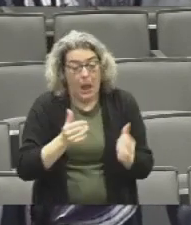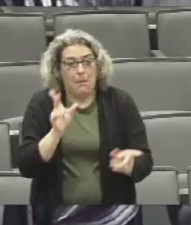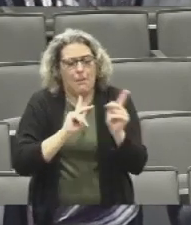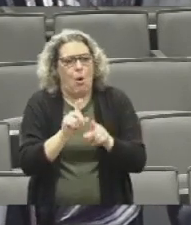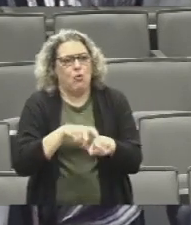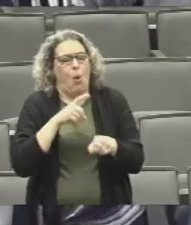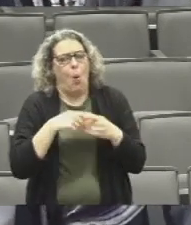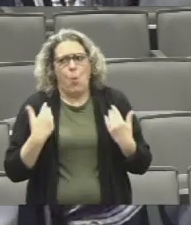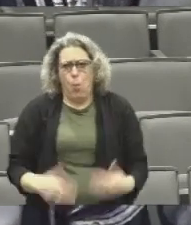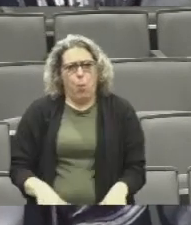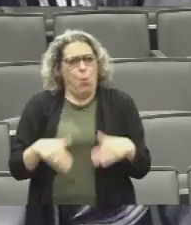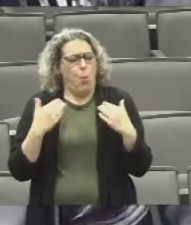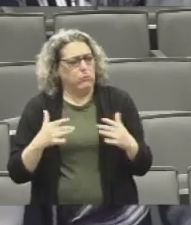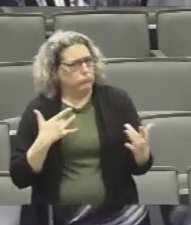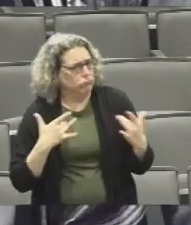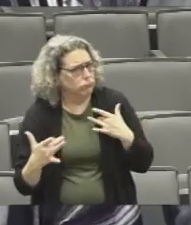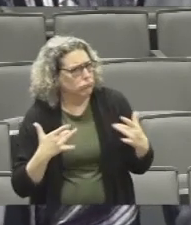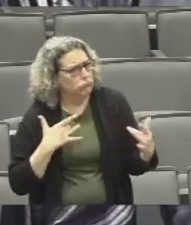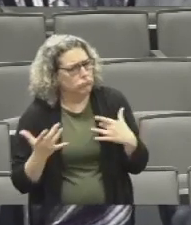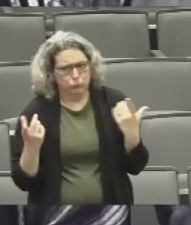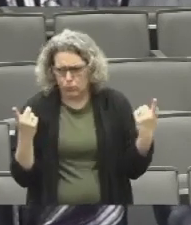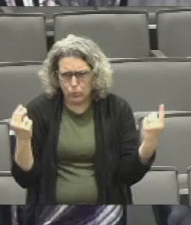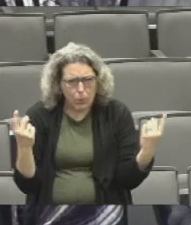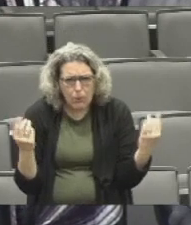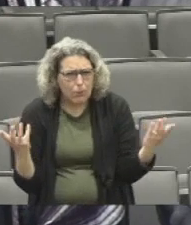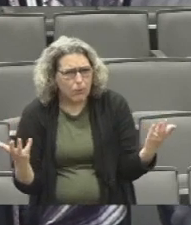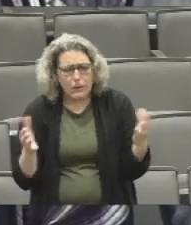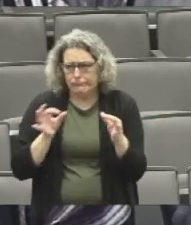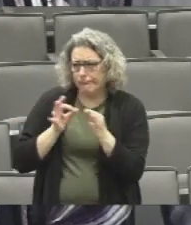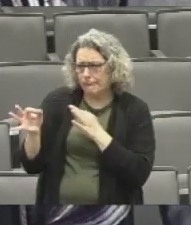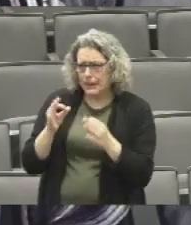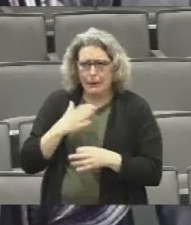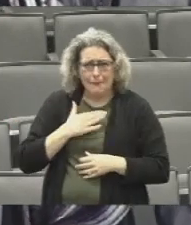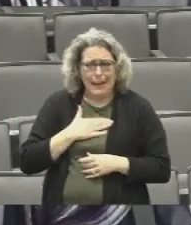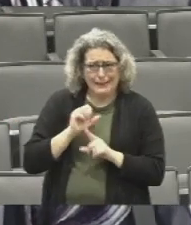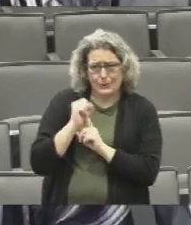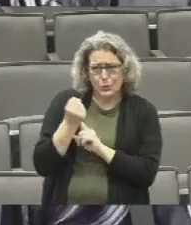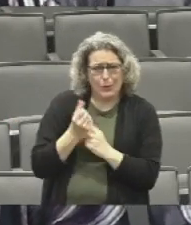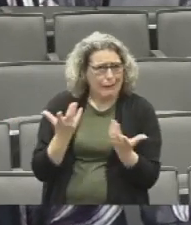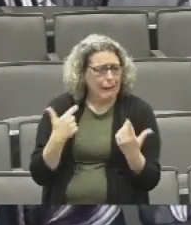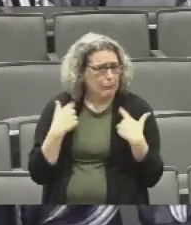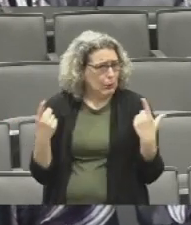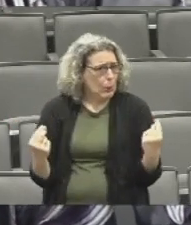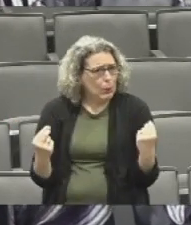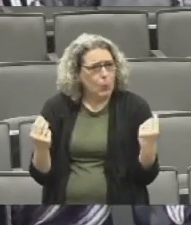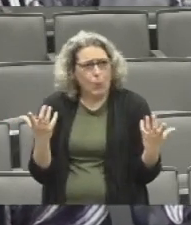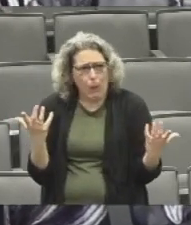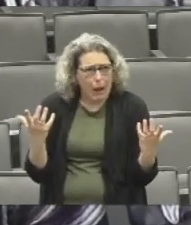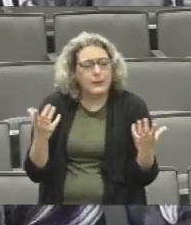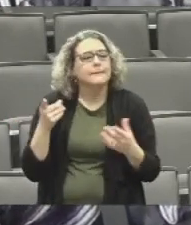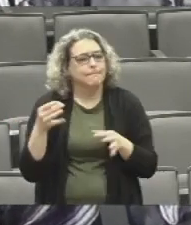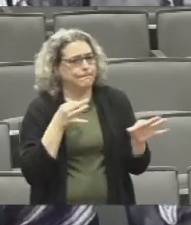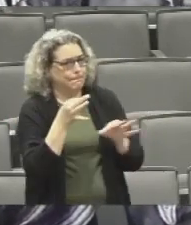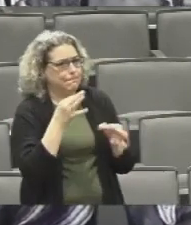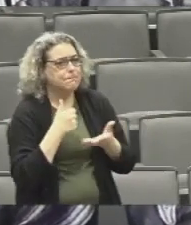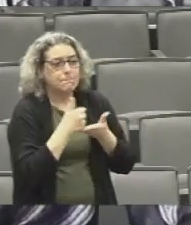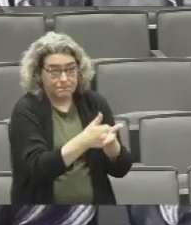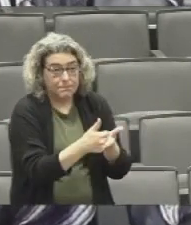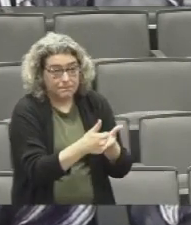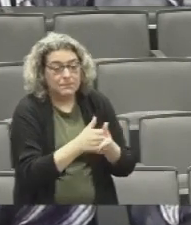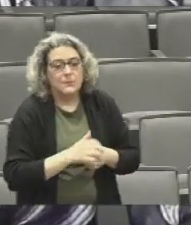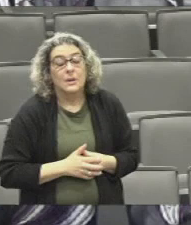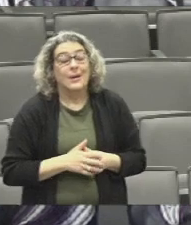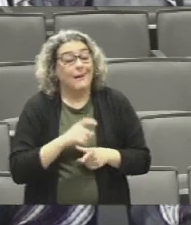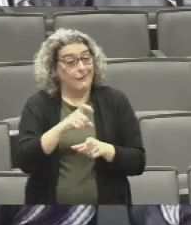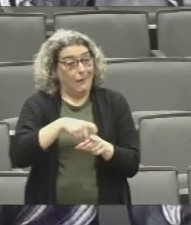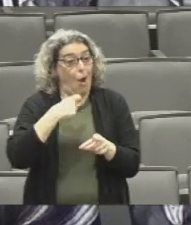We are concerned, what should we do? This is the situation we have, and so on. So. The information line